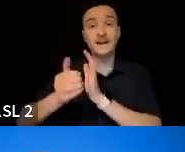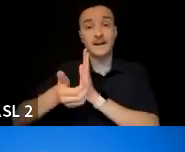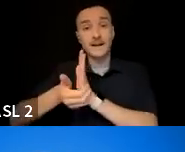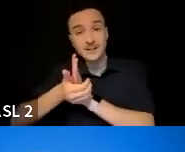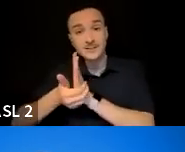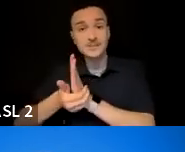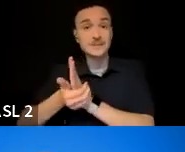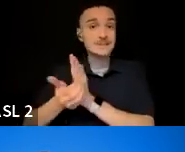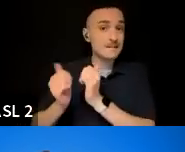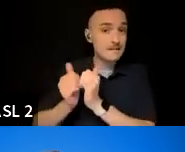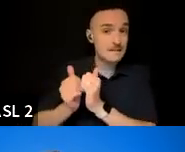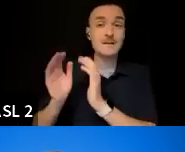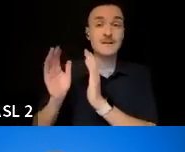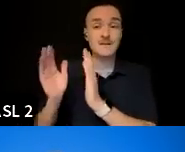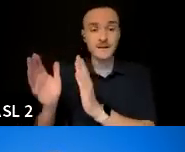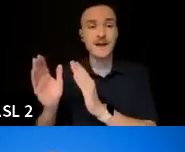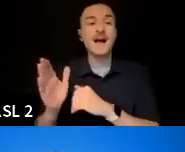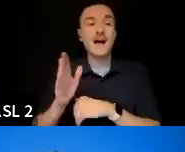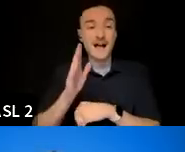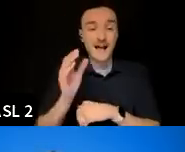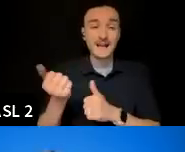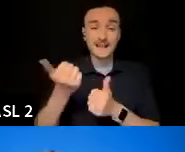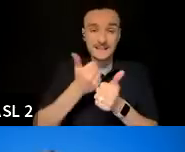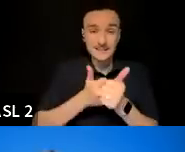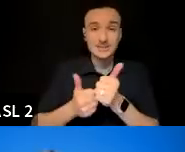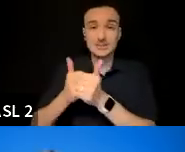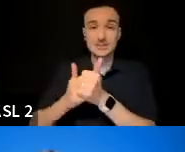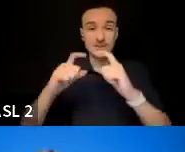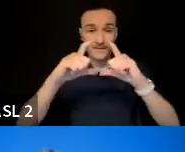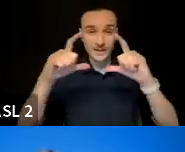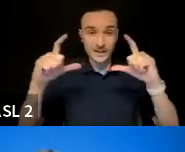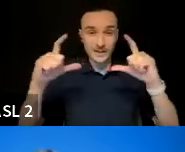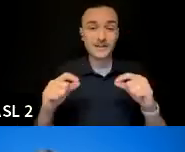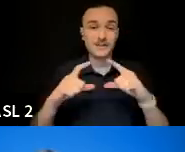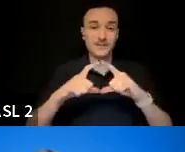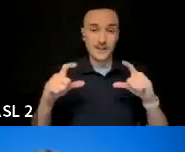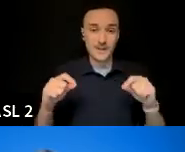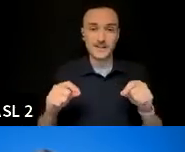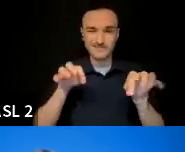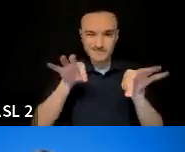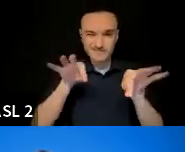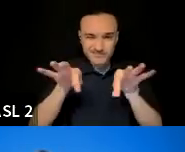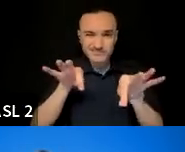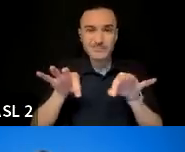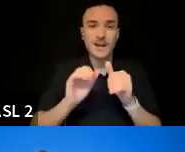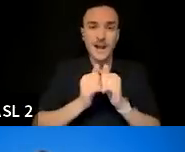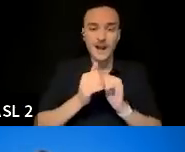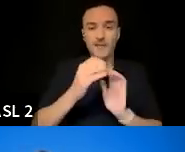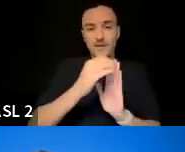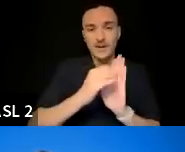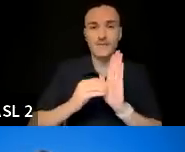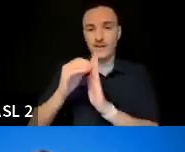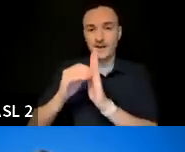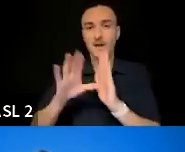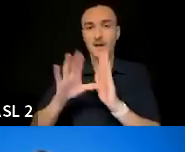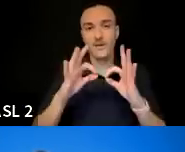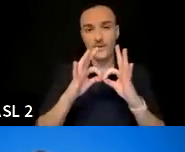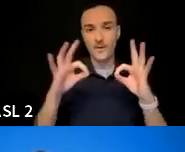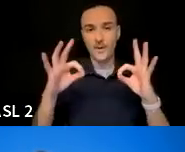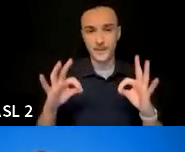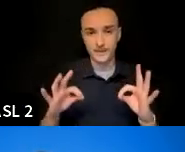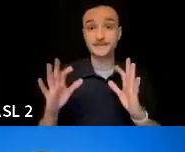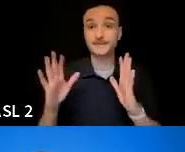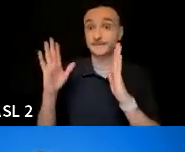form, field by field instructions for completing your application forms. In addition to those general instructions, you'll